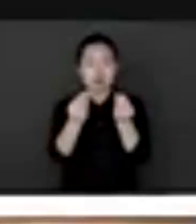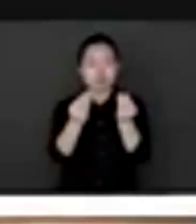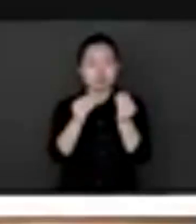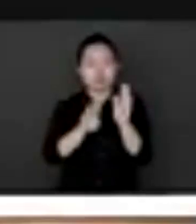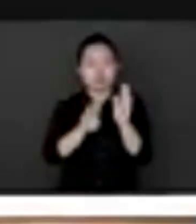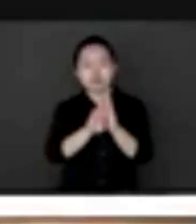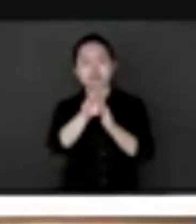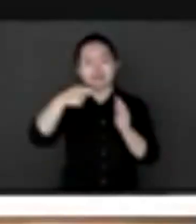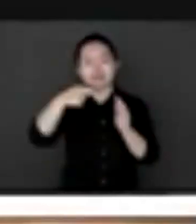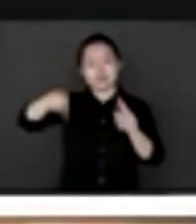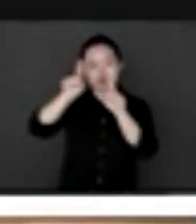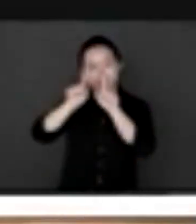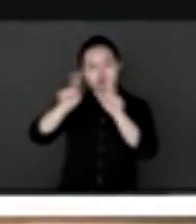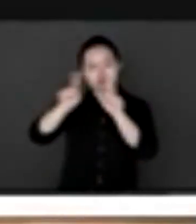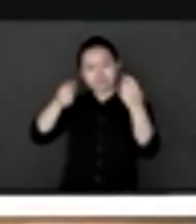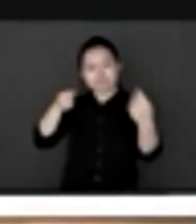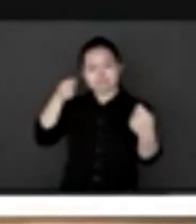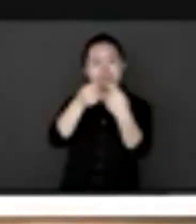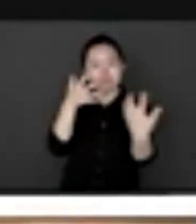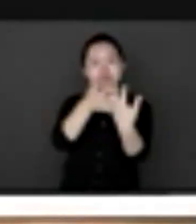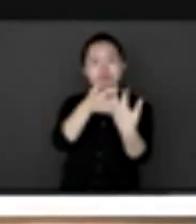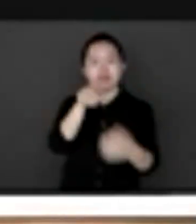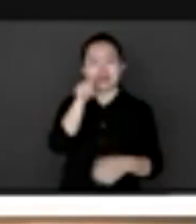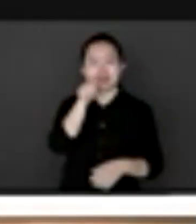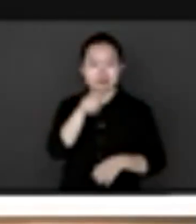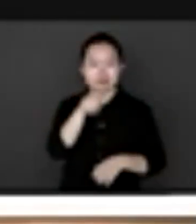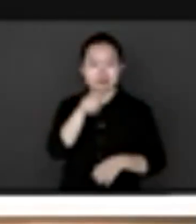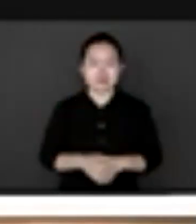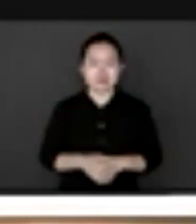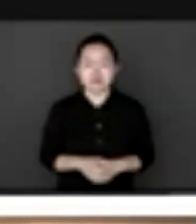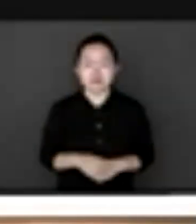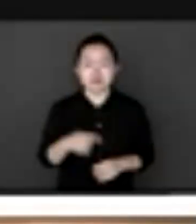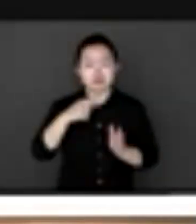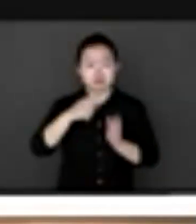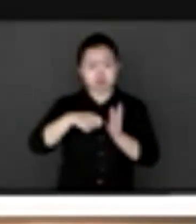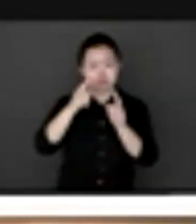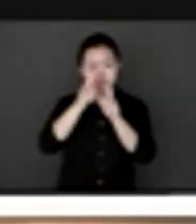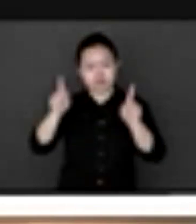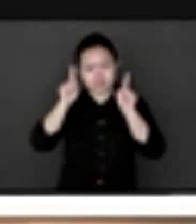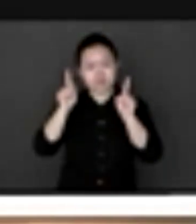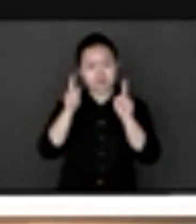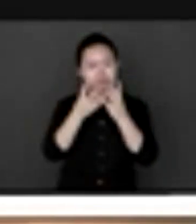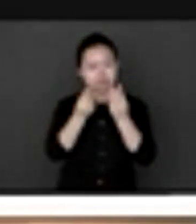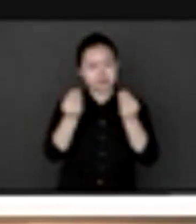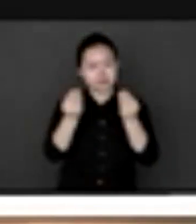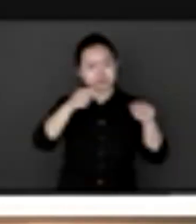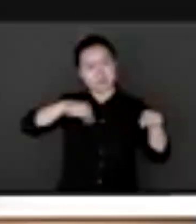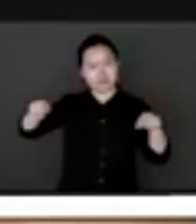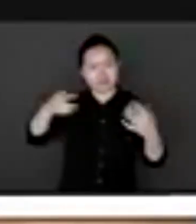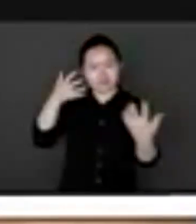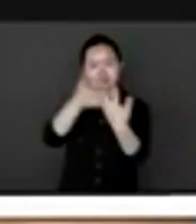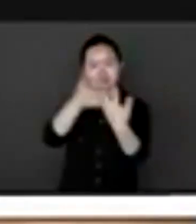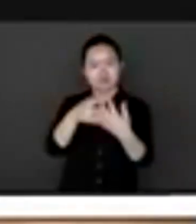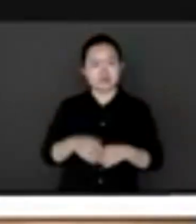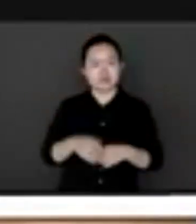Forum Digitalization of all the vice rectors and vice presidents of the universities in Austria on this topic. Why am I saying